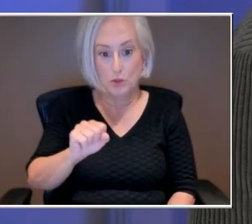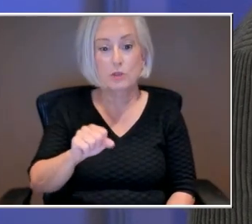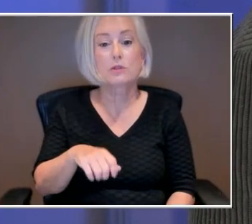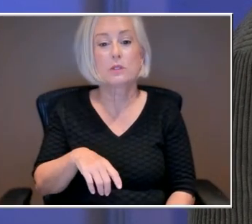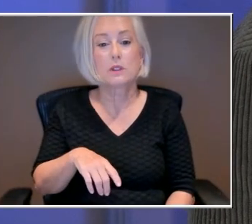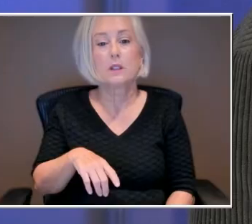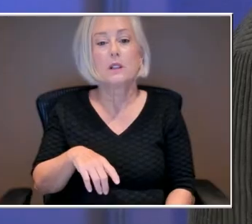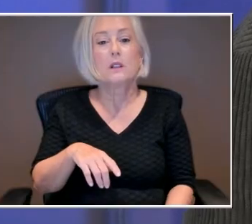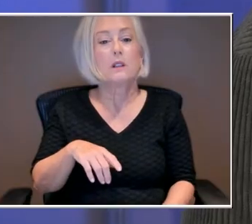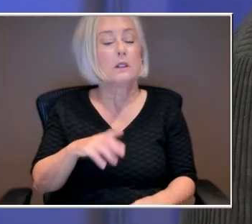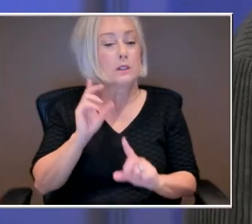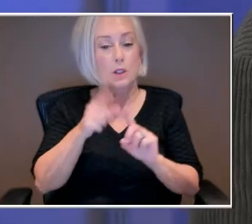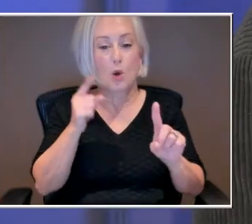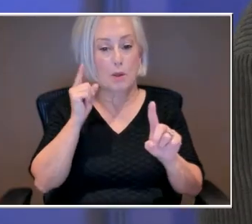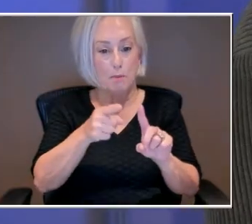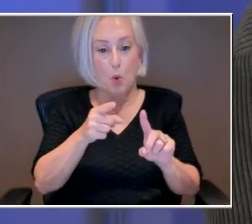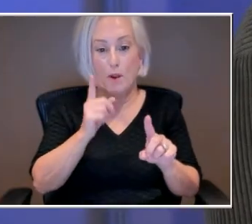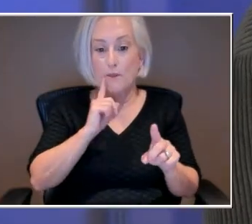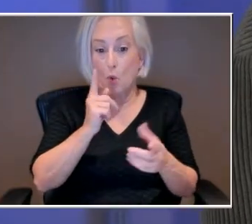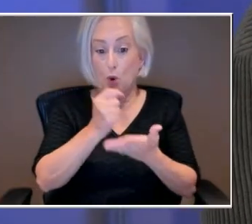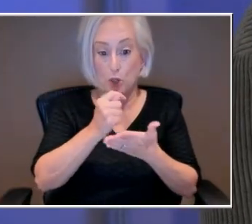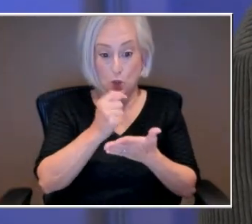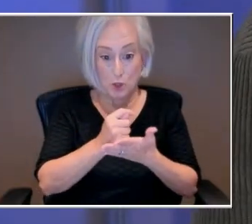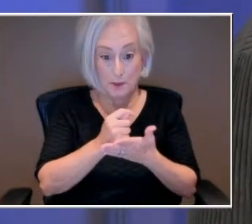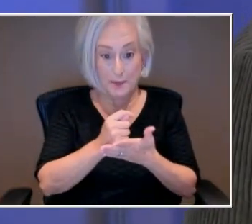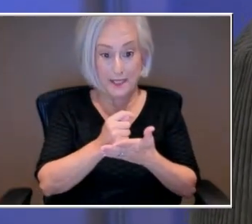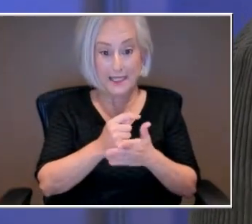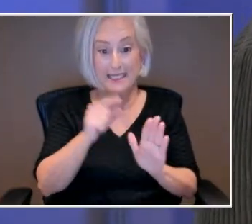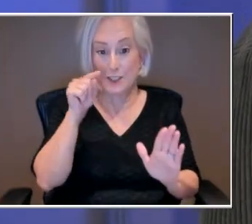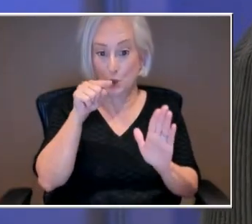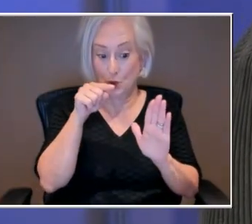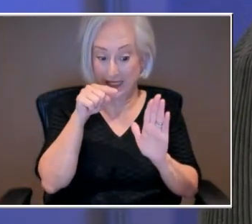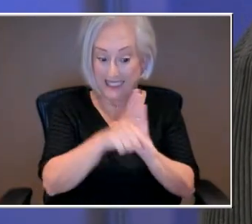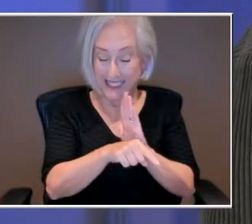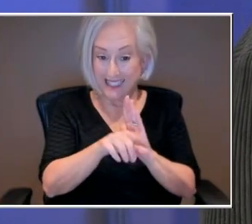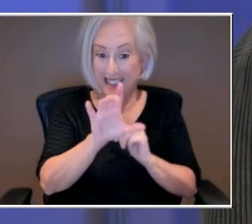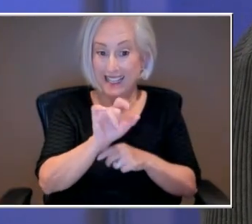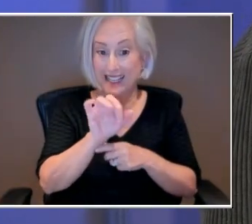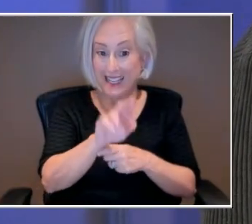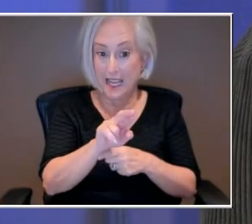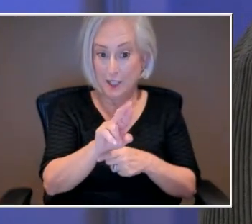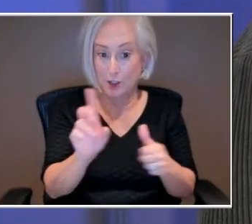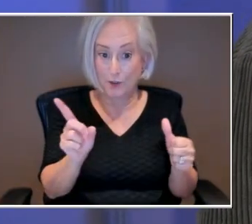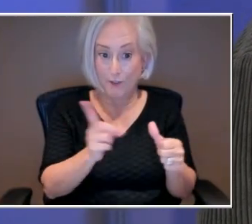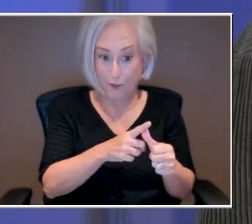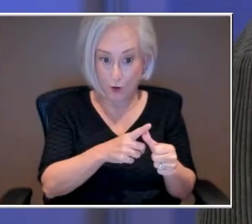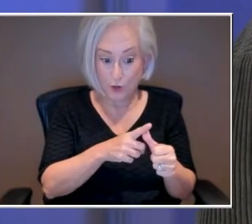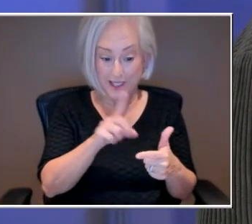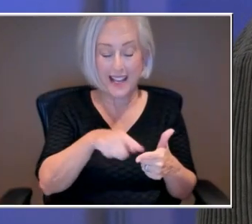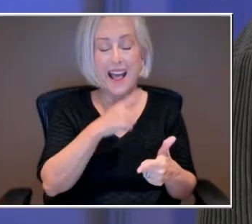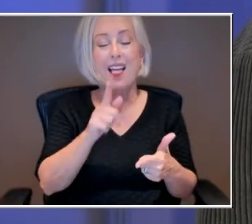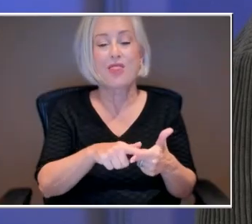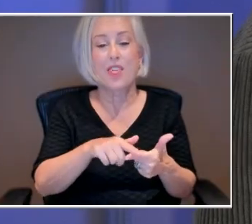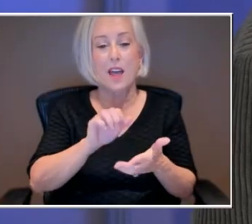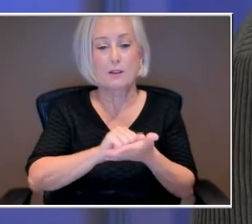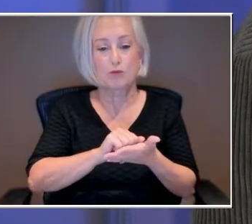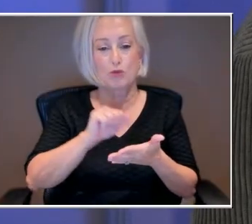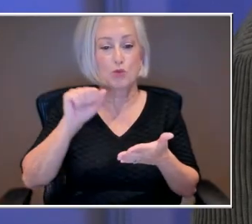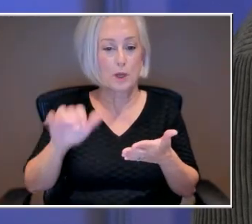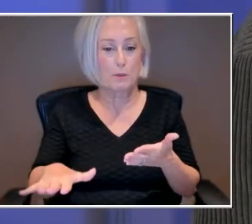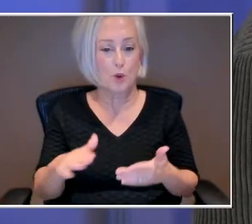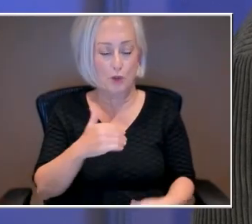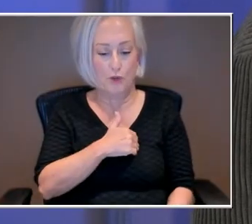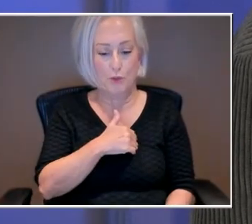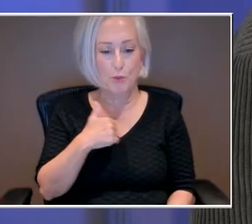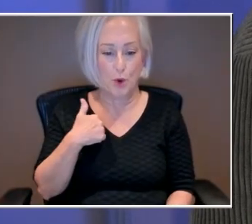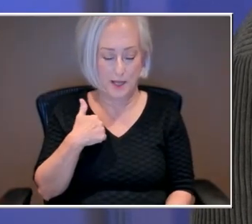was to kill the cancer first and then remove the breast. So a little bit